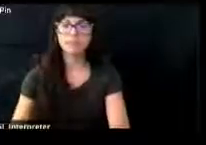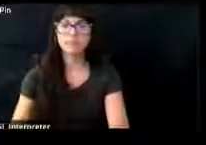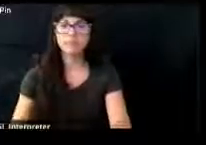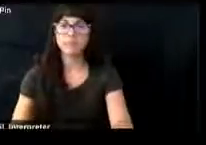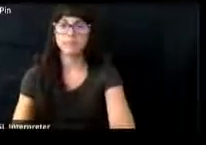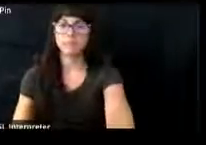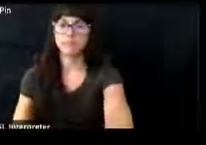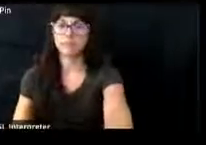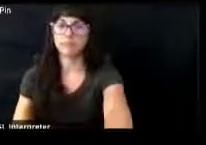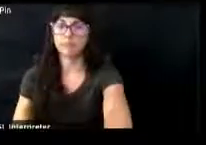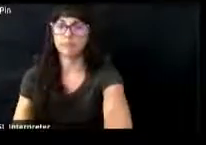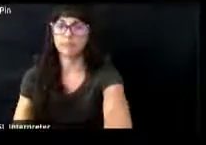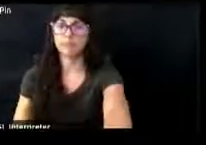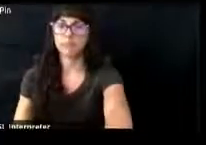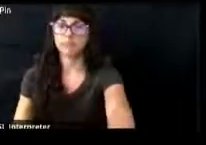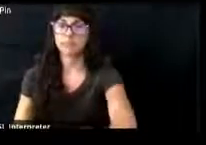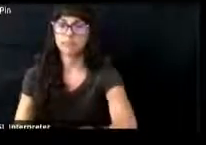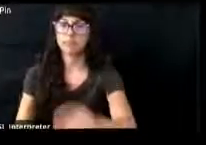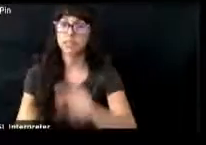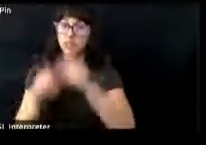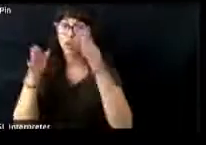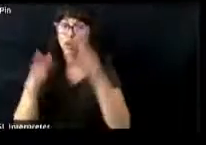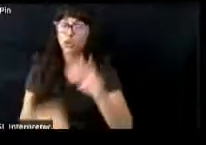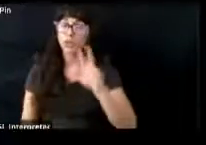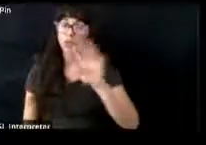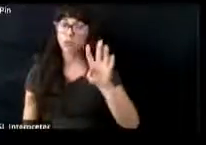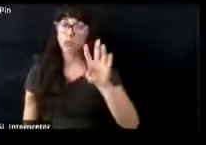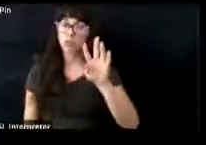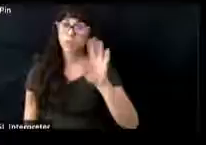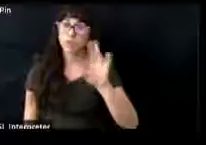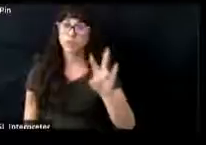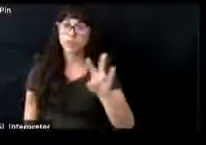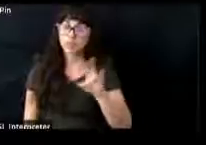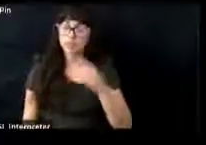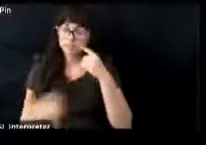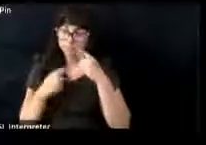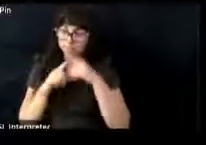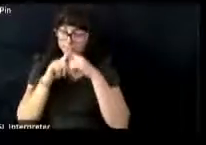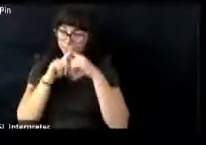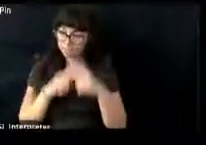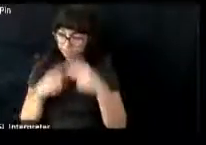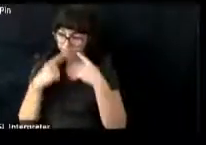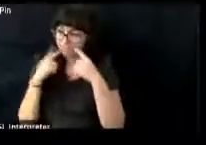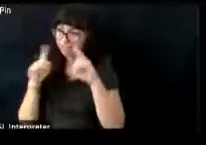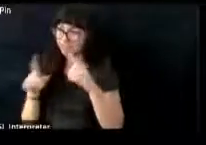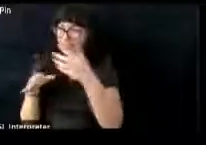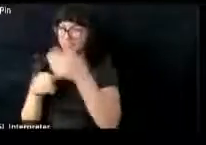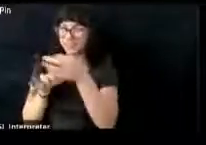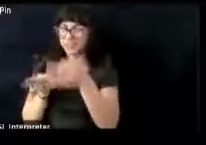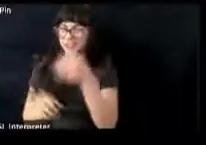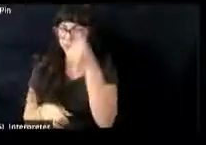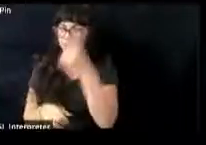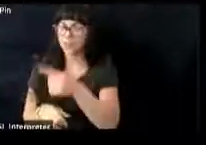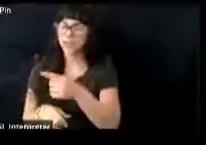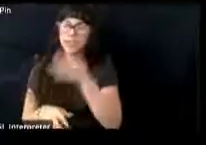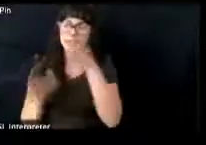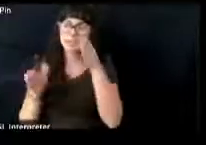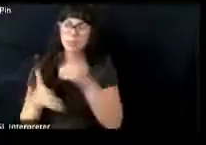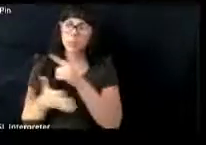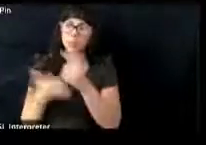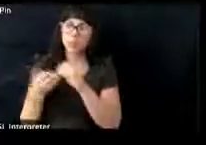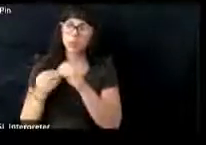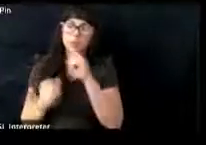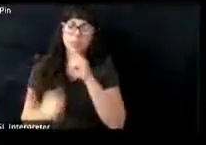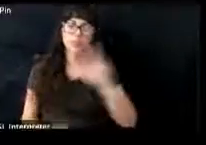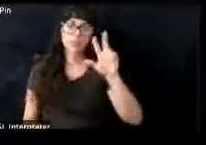Caller 3497, you are unmuted. I have a couple of brief instructions for you. Your speaker order number will be number 38, if you will please make